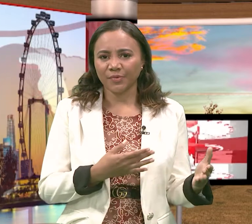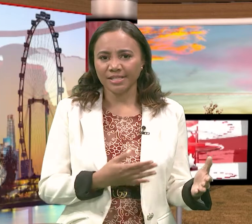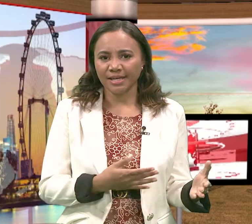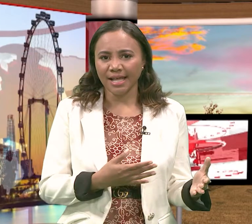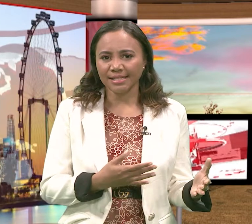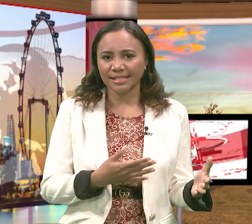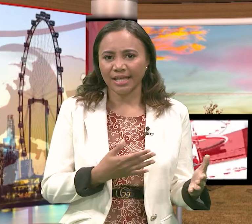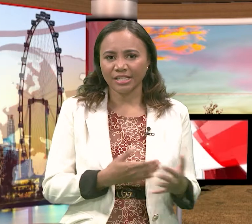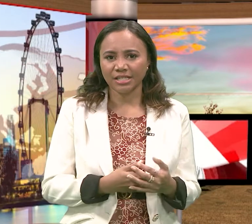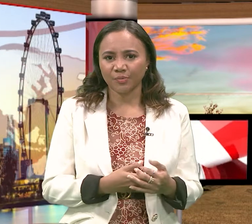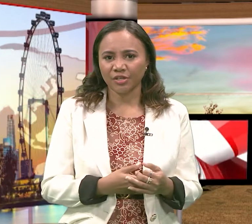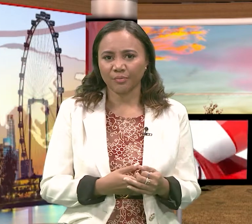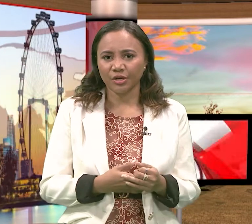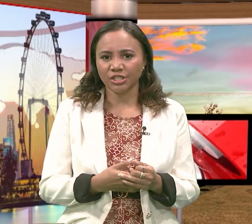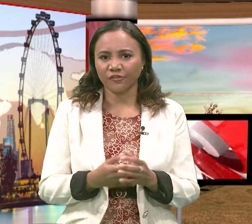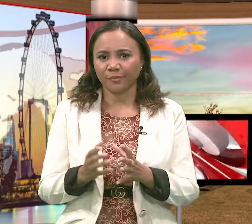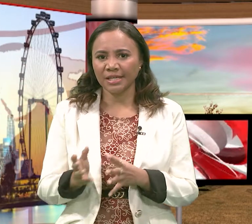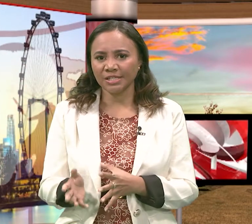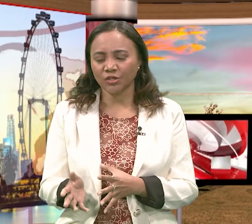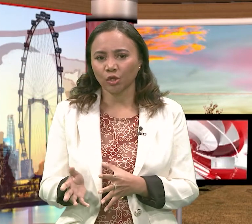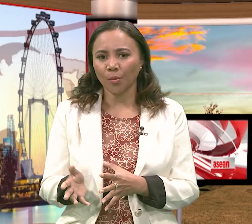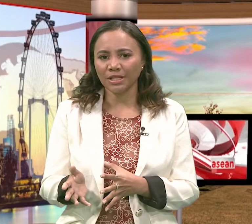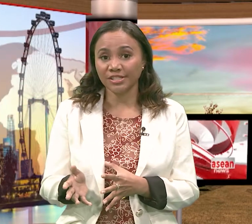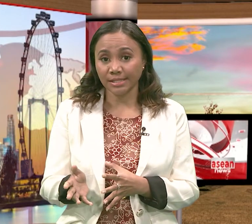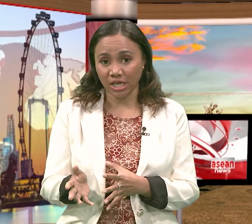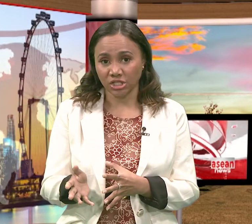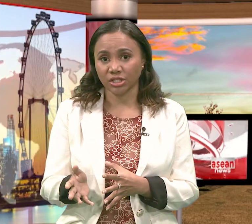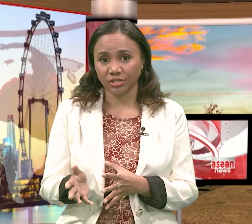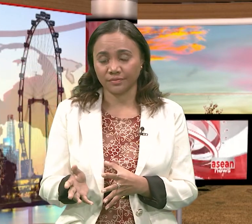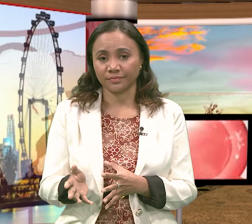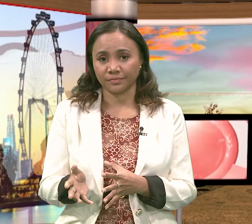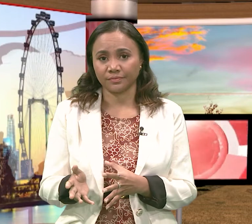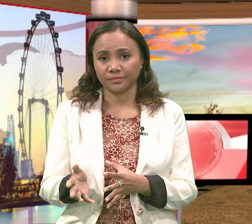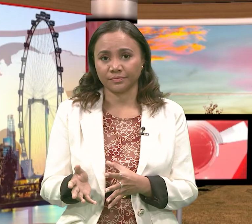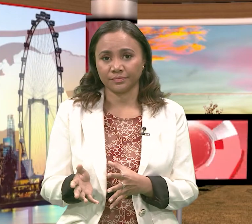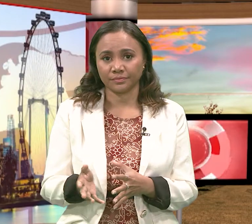Indonesia's president asks the nation to be a bridge of peace on the global stage.